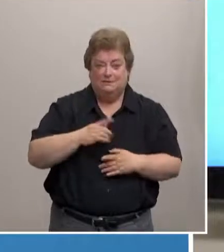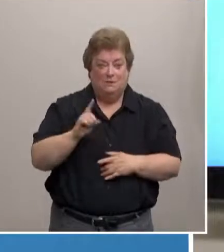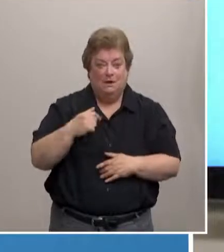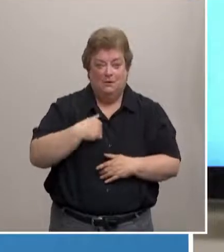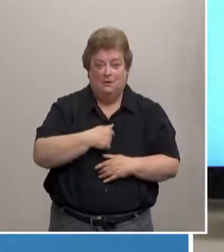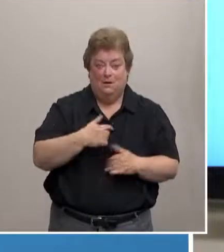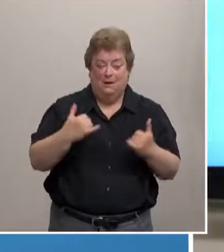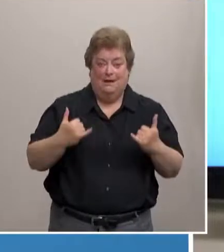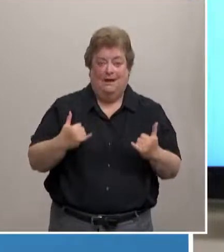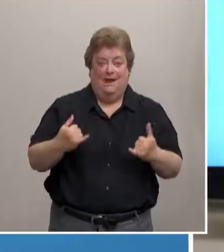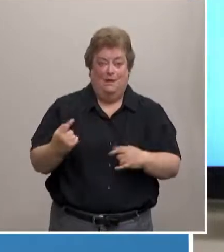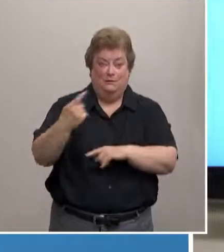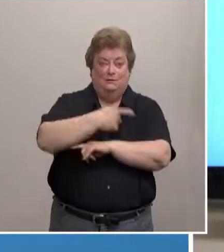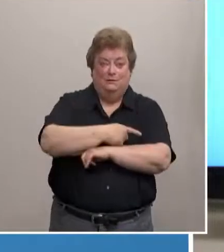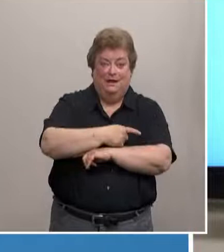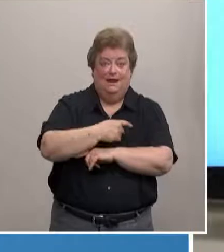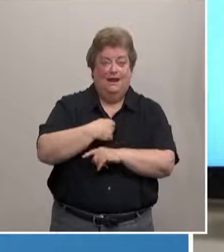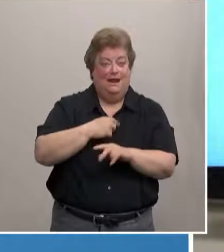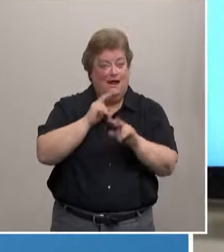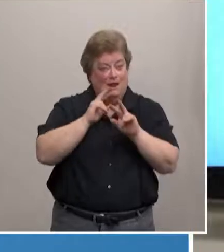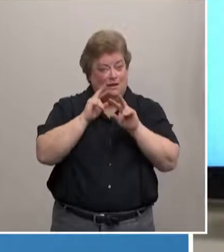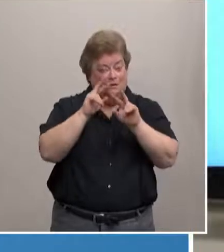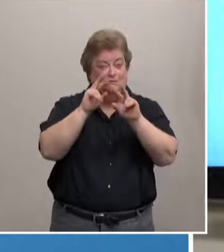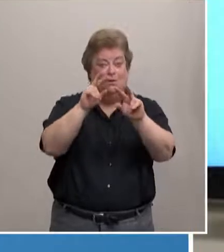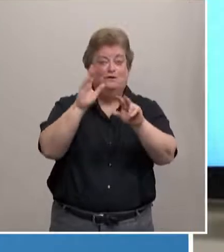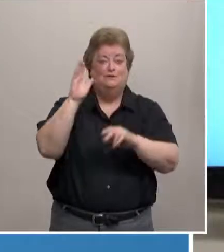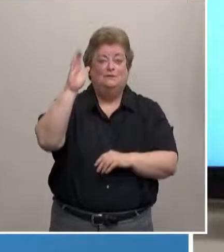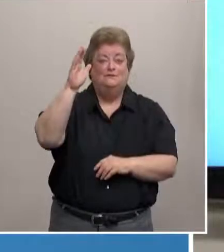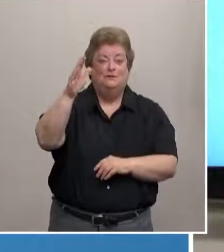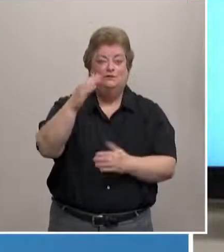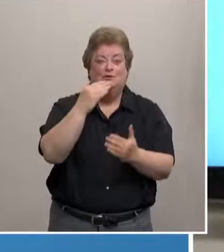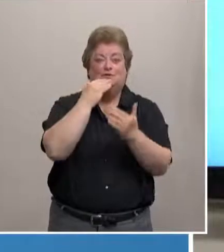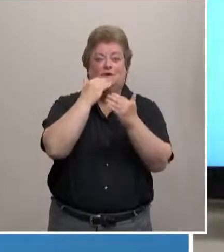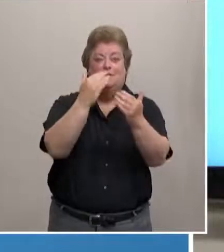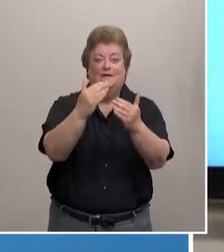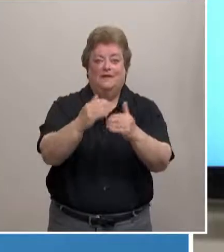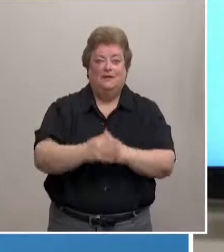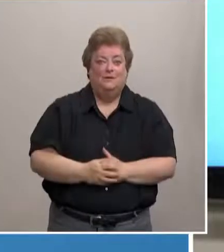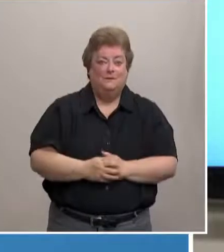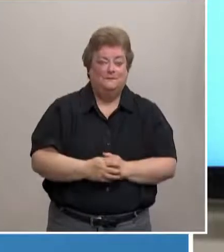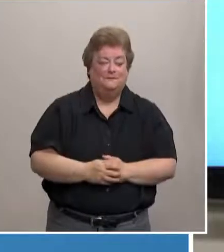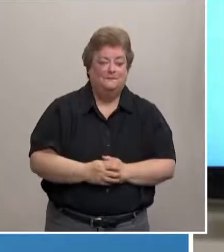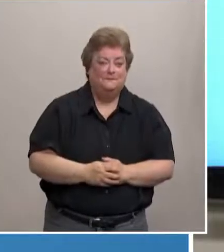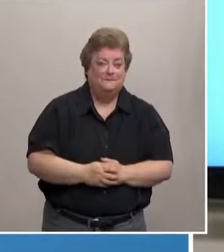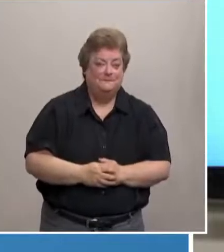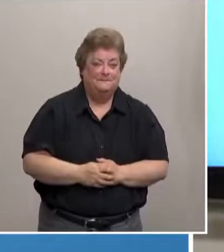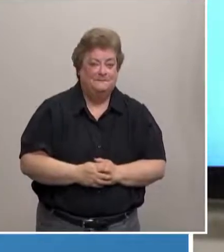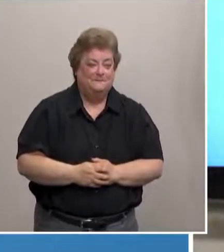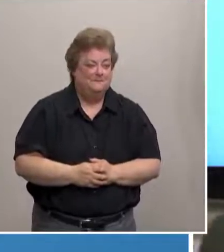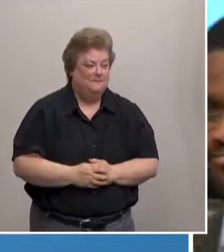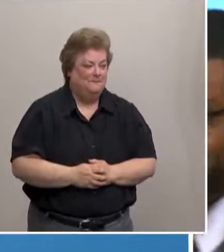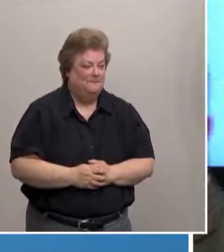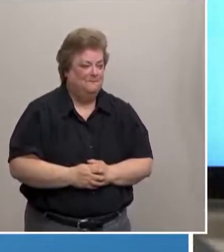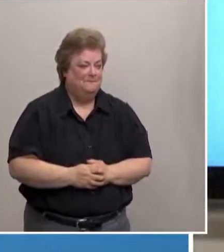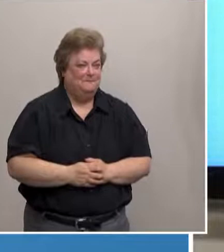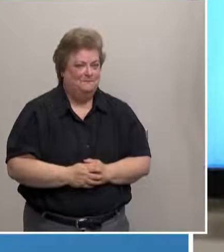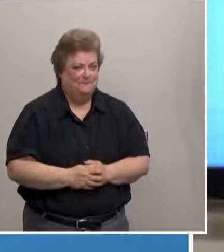today, and I look forward to the future. So, thank you, Director Lopez.